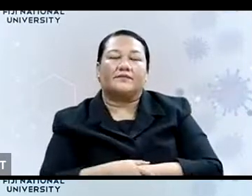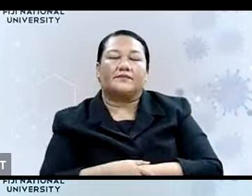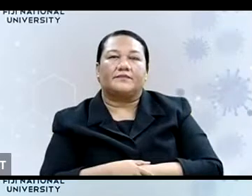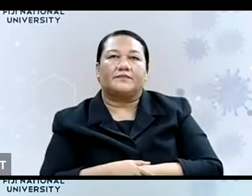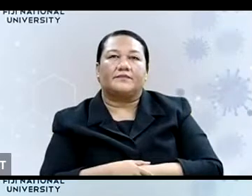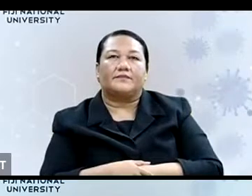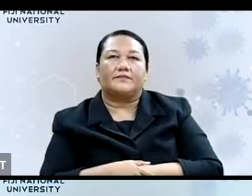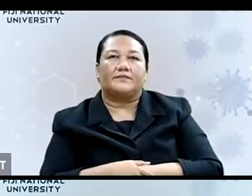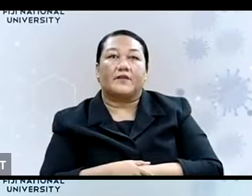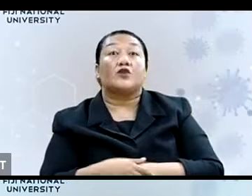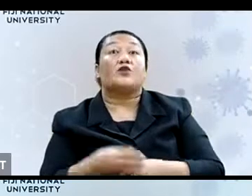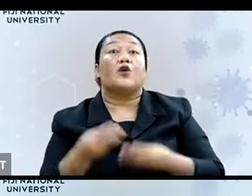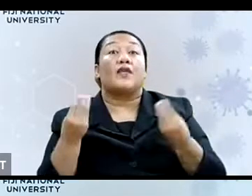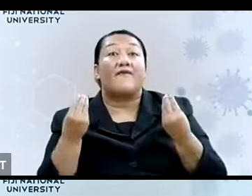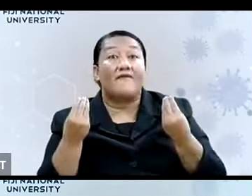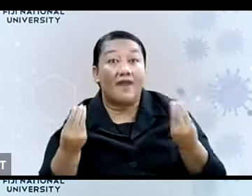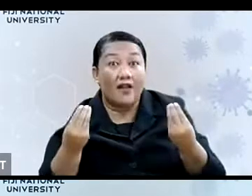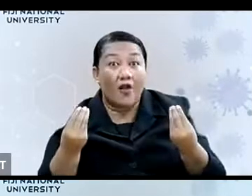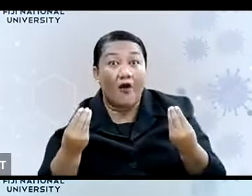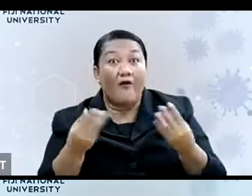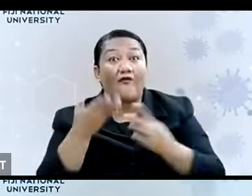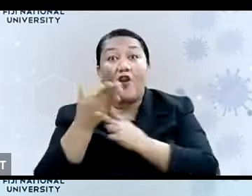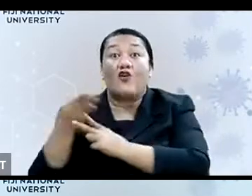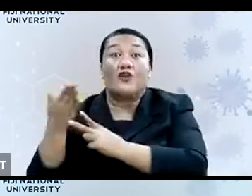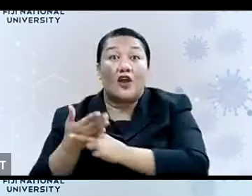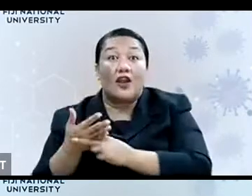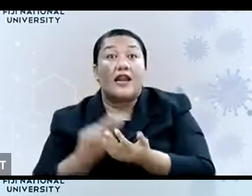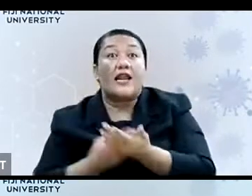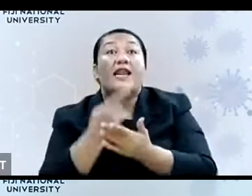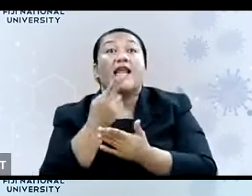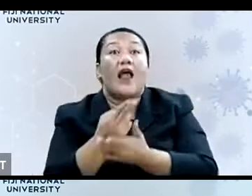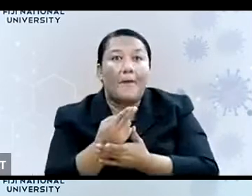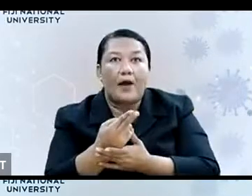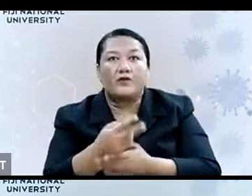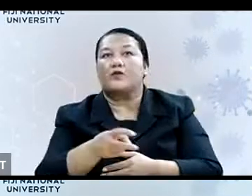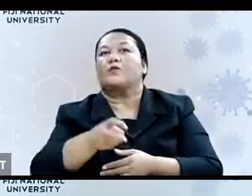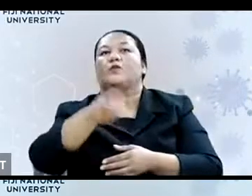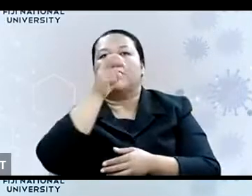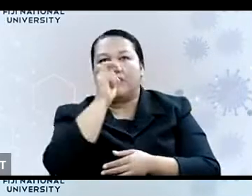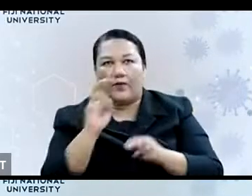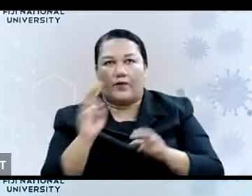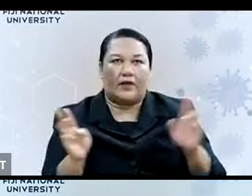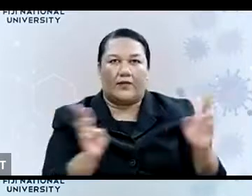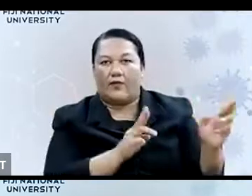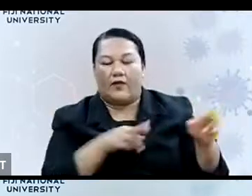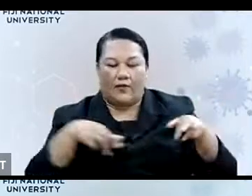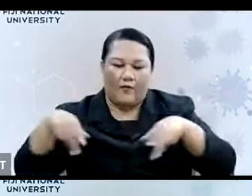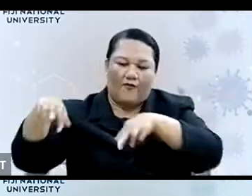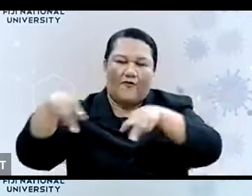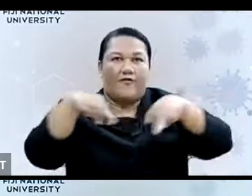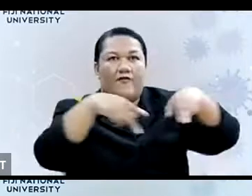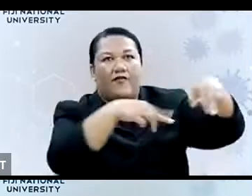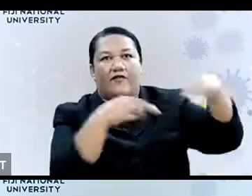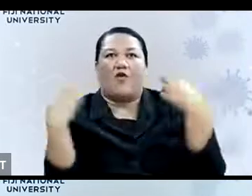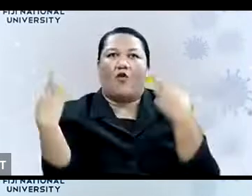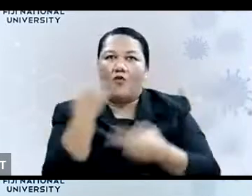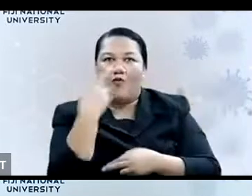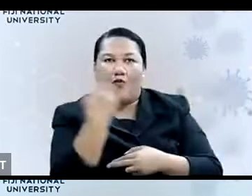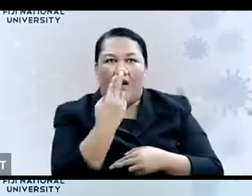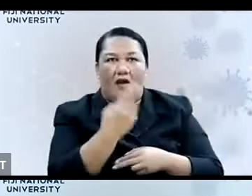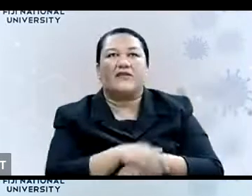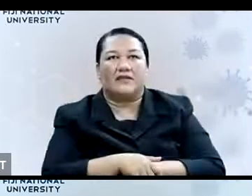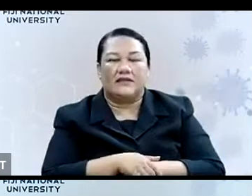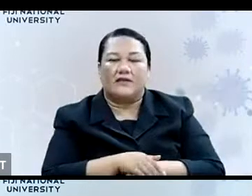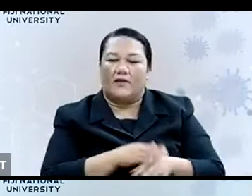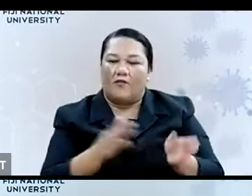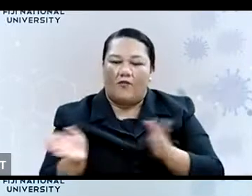the value of lockdowns really is about movement restrictions. stopping people from moving, because we know that, as we've